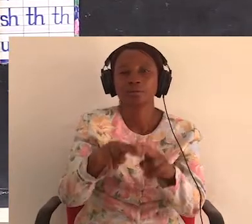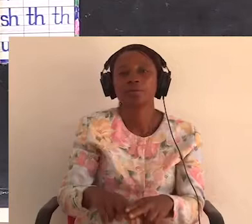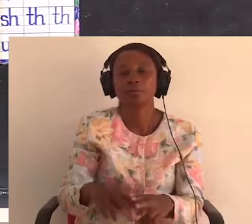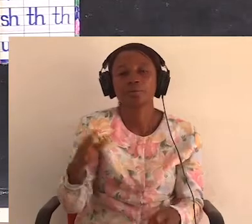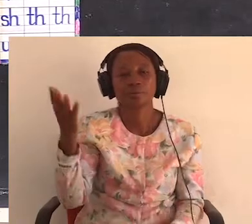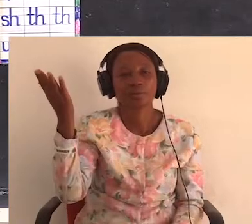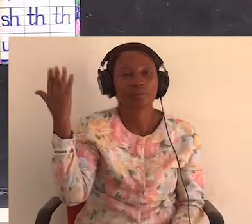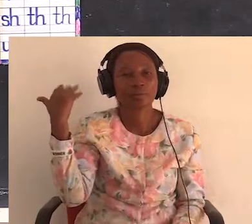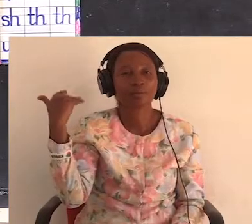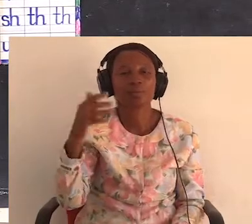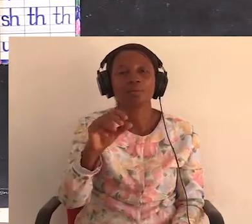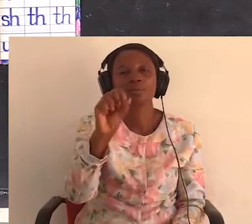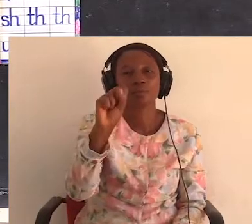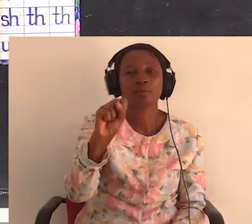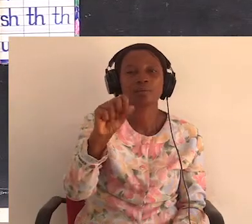sat.